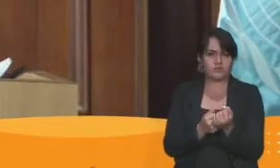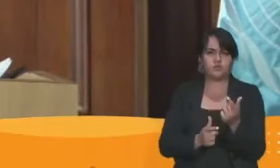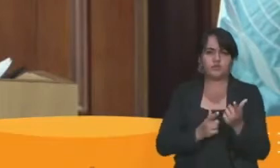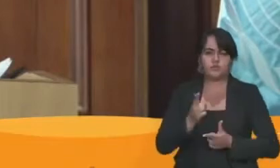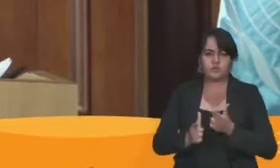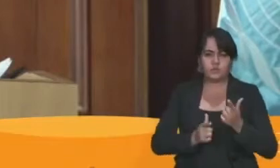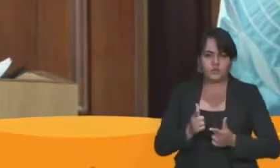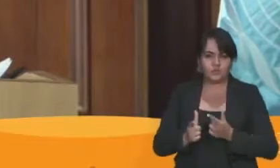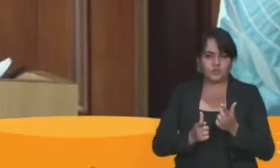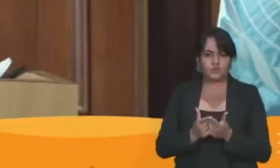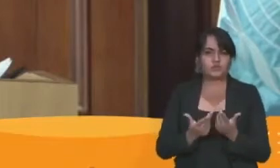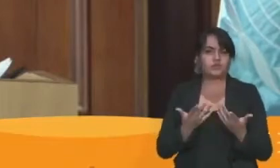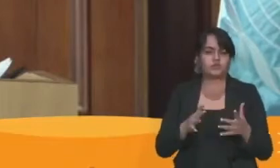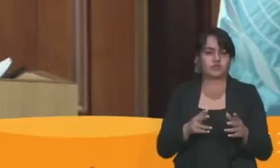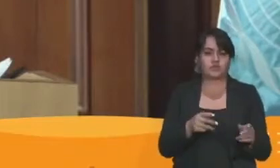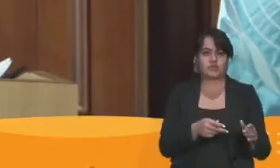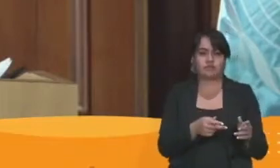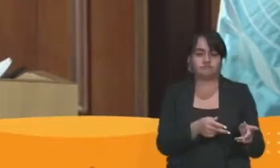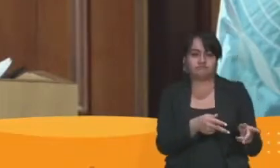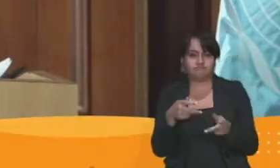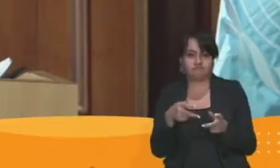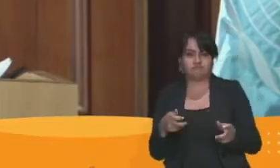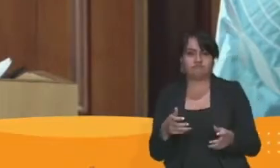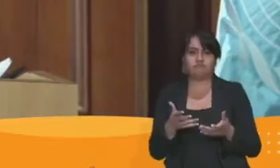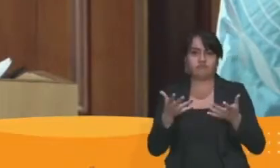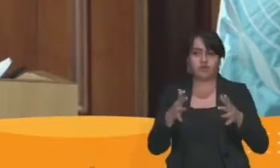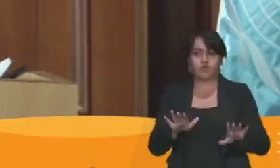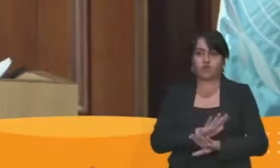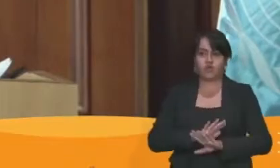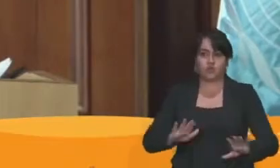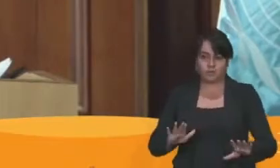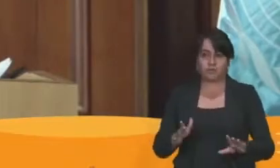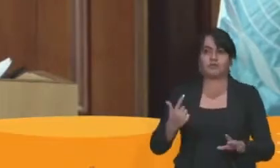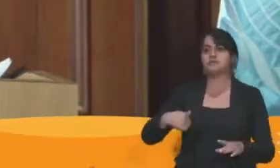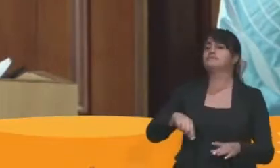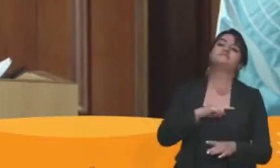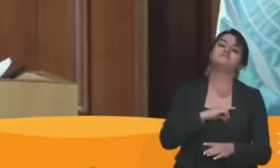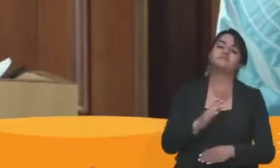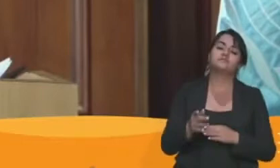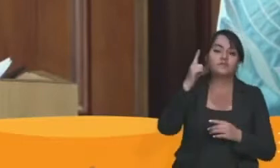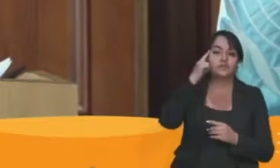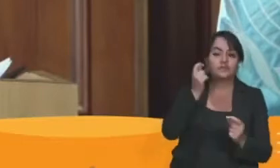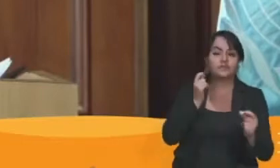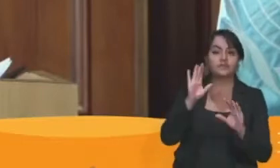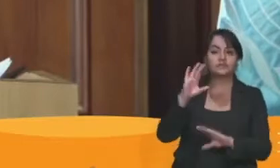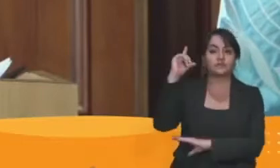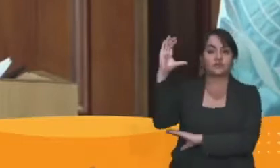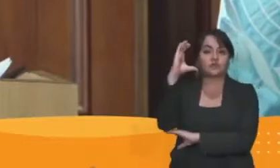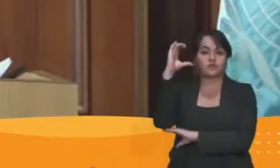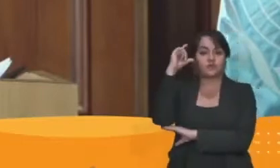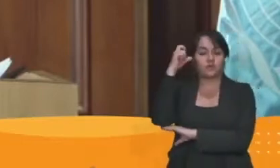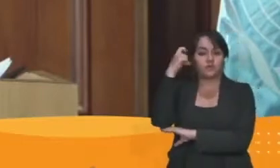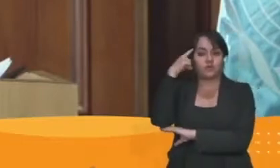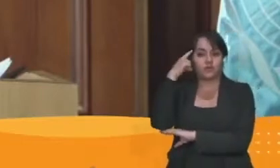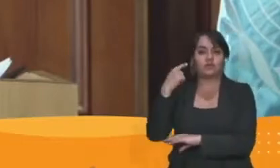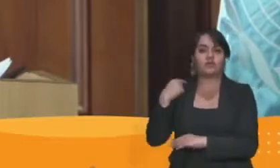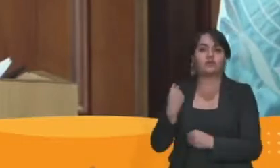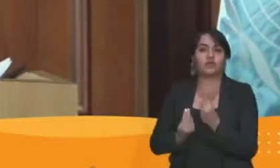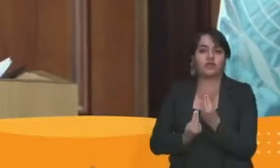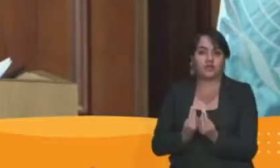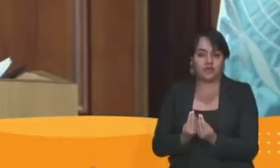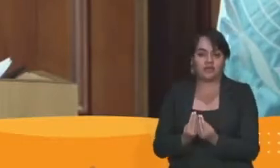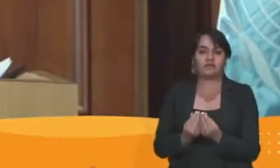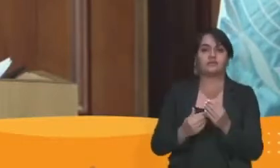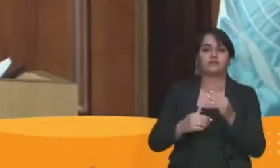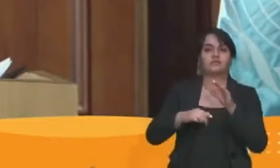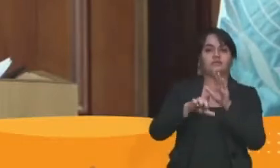gold with the companionship or the follow-up of the Colombian government to counterattack all the